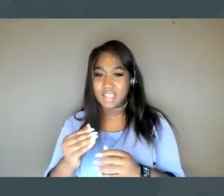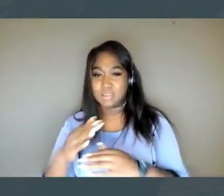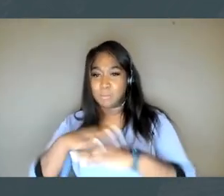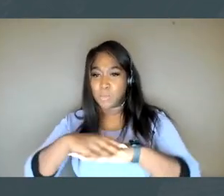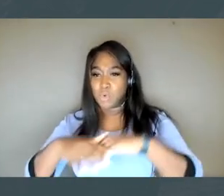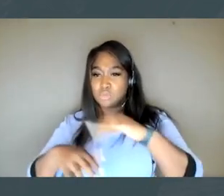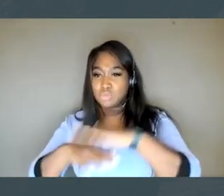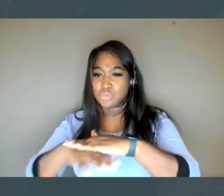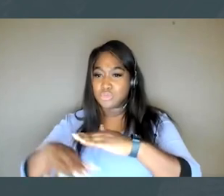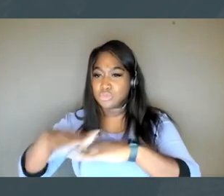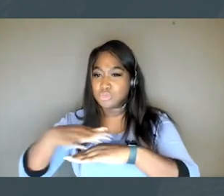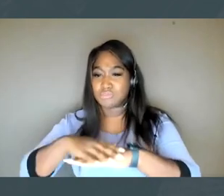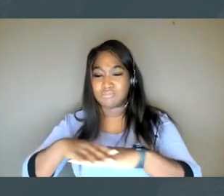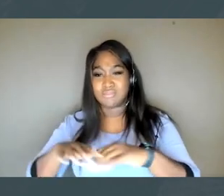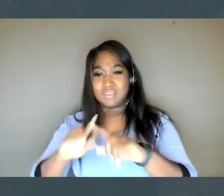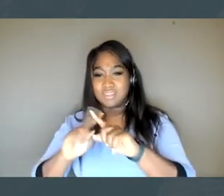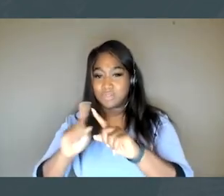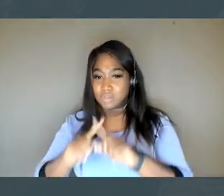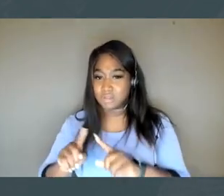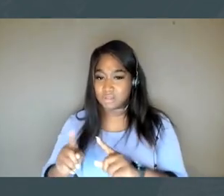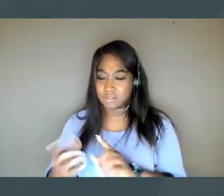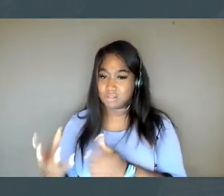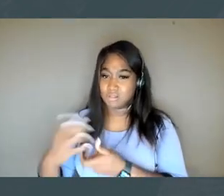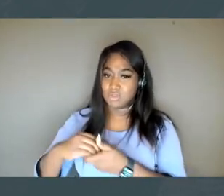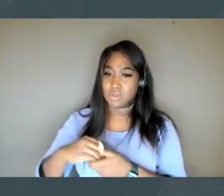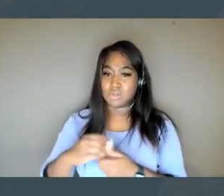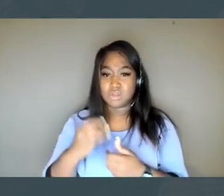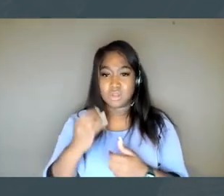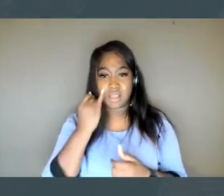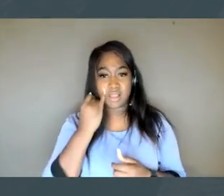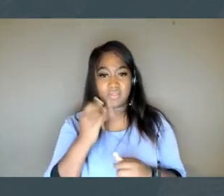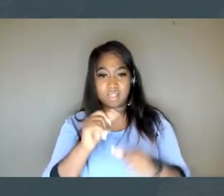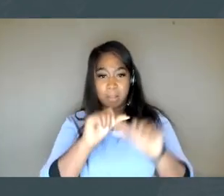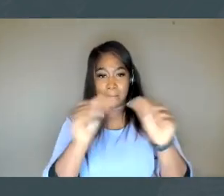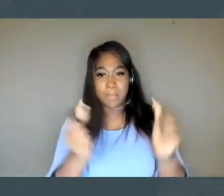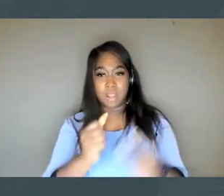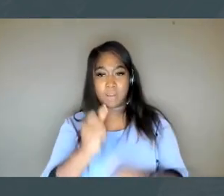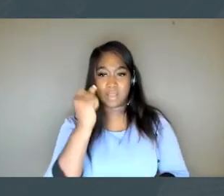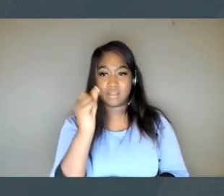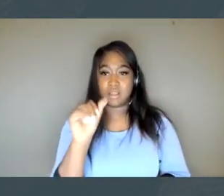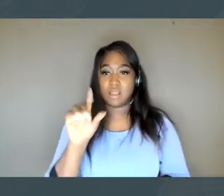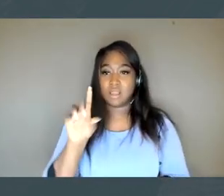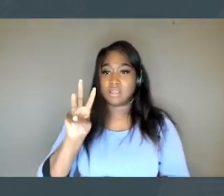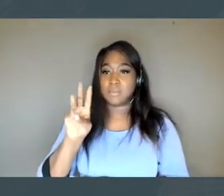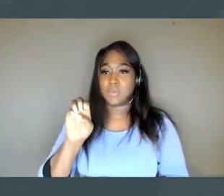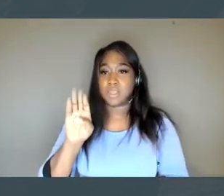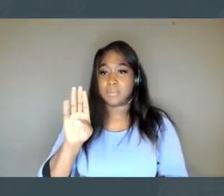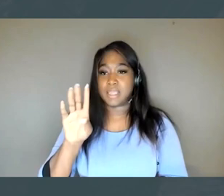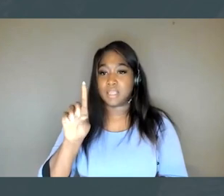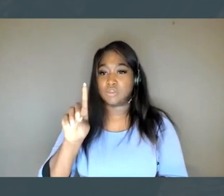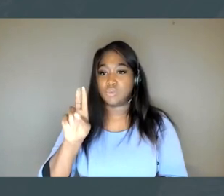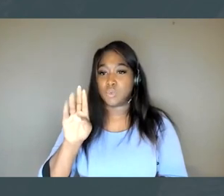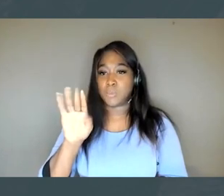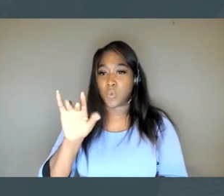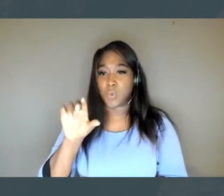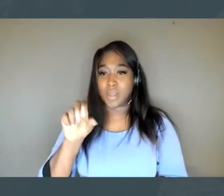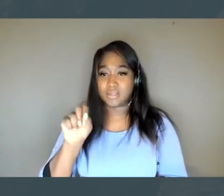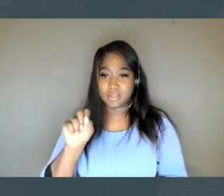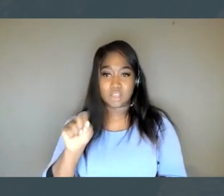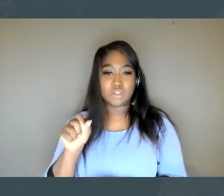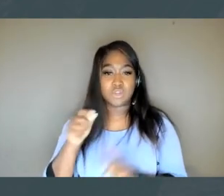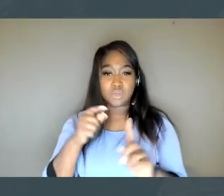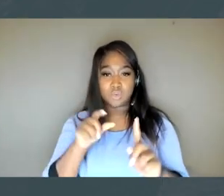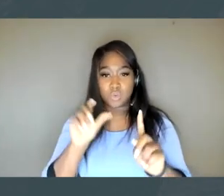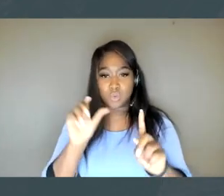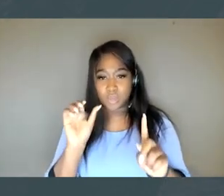look at you know, one of the monuments, W.E.B. Du Bois, you can locate him in the you